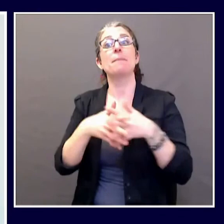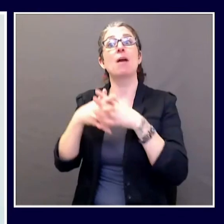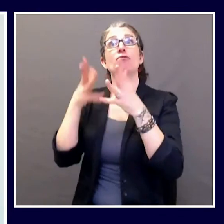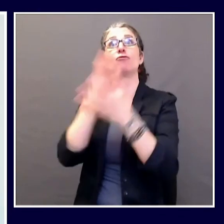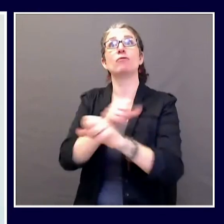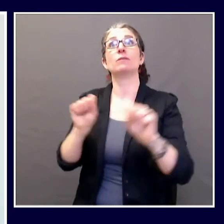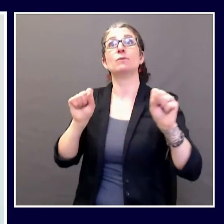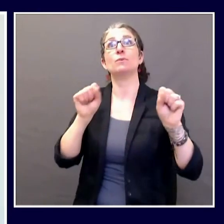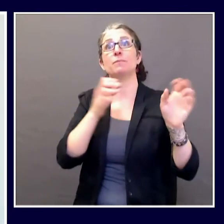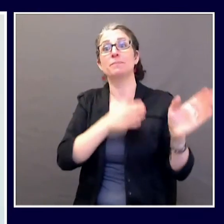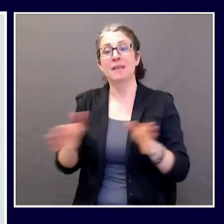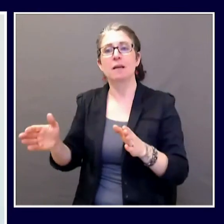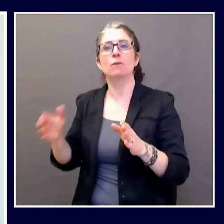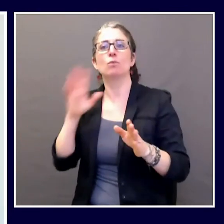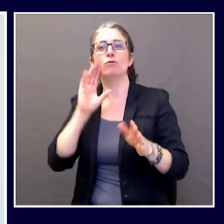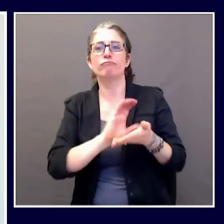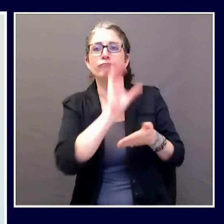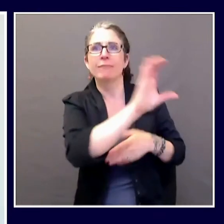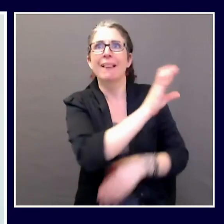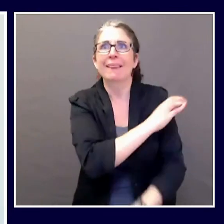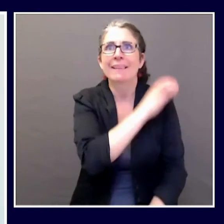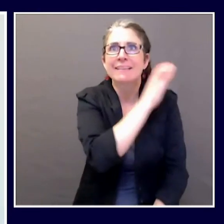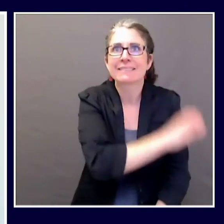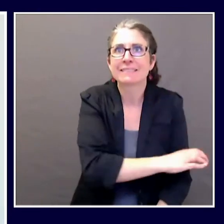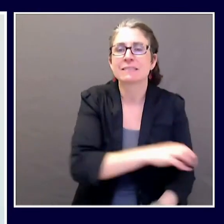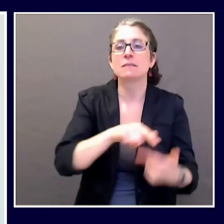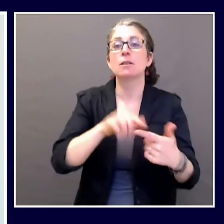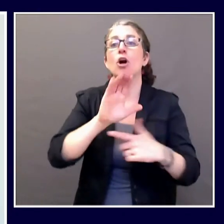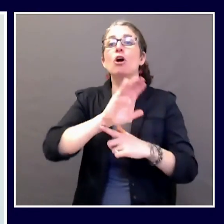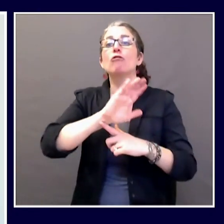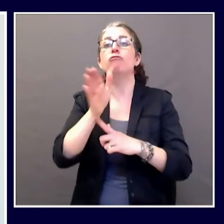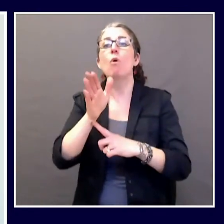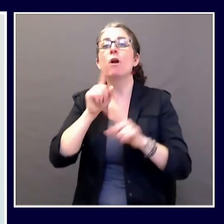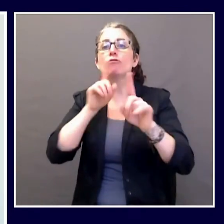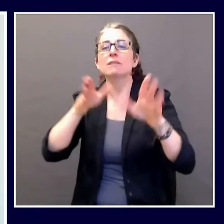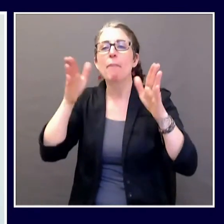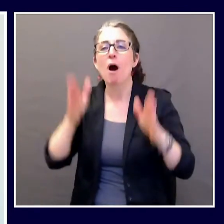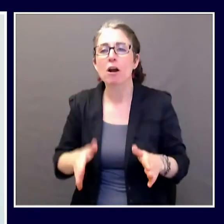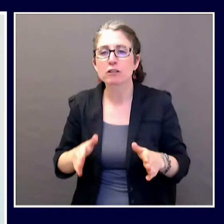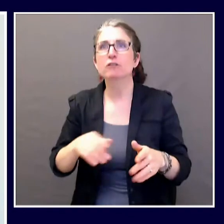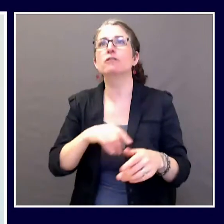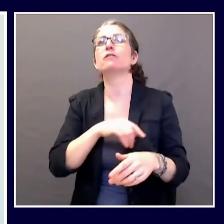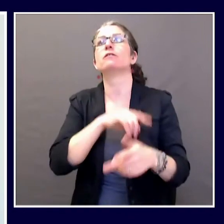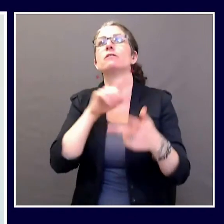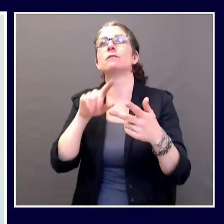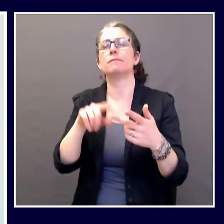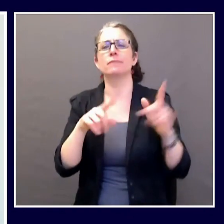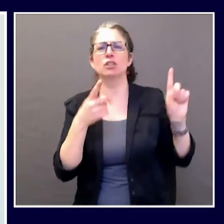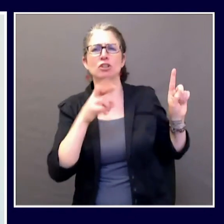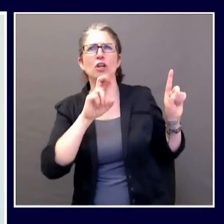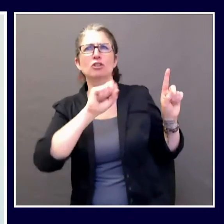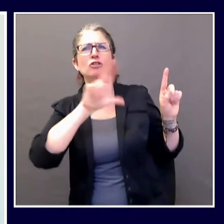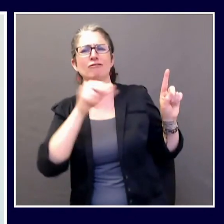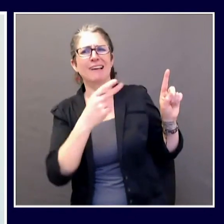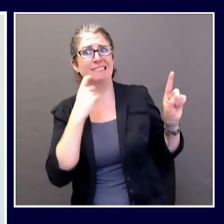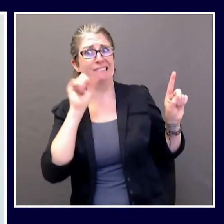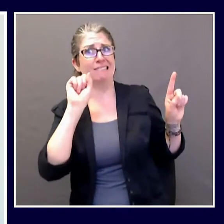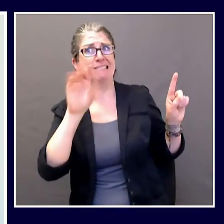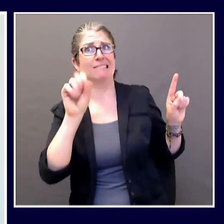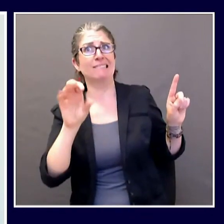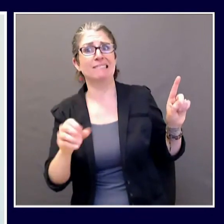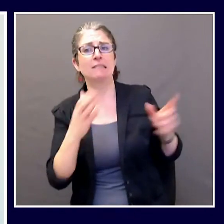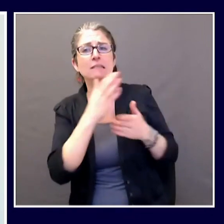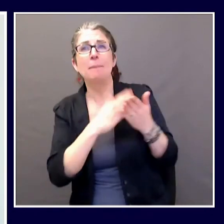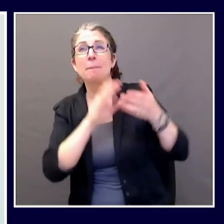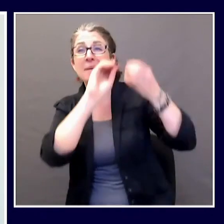those services that Dr. Shah previously mentioned. We'll be able to do more supports for people through Maine Care through the bill. We'll be